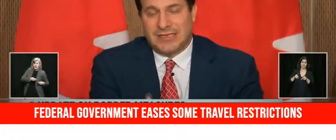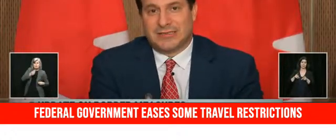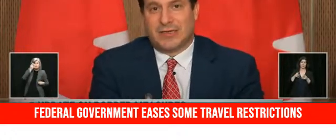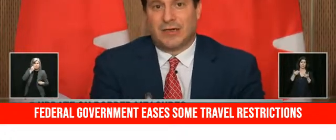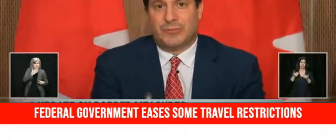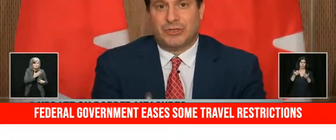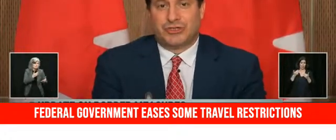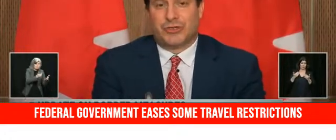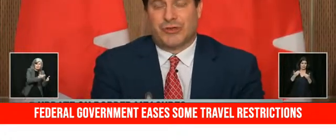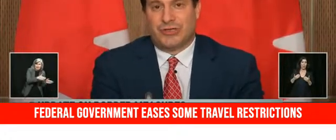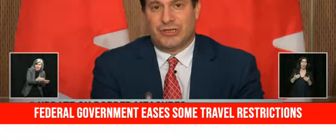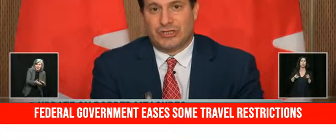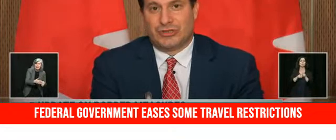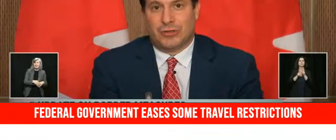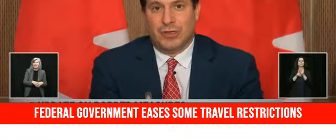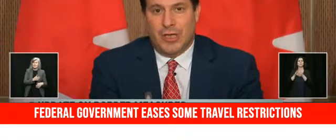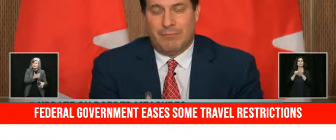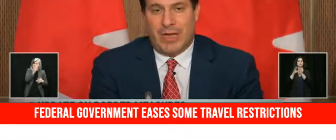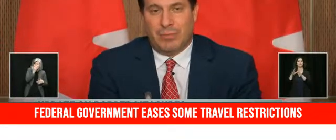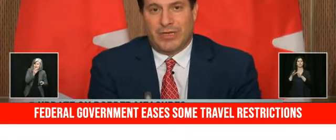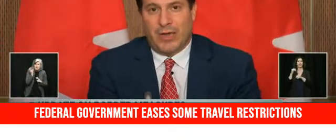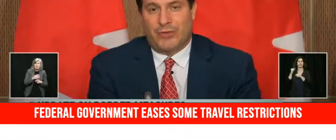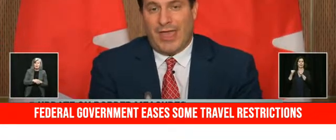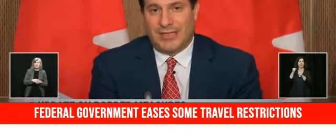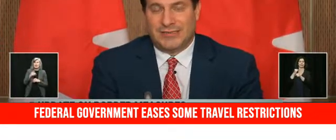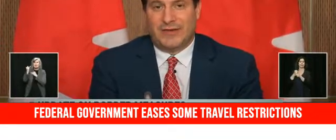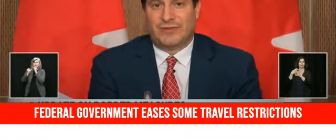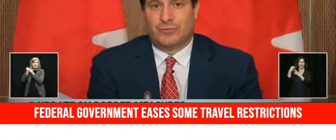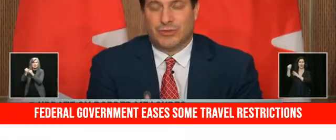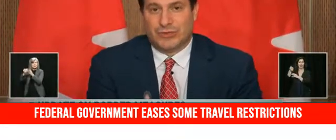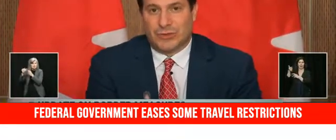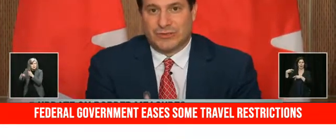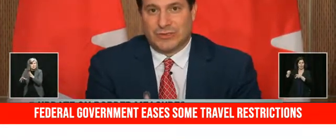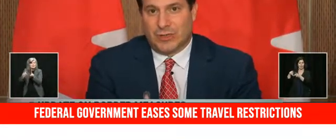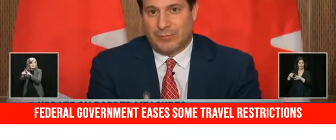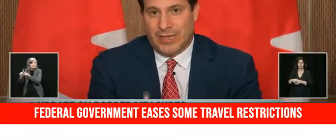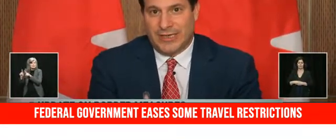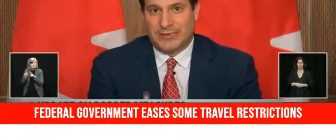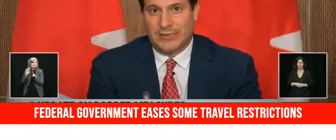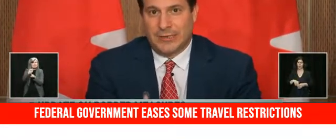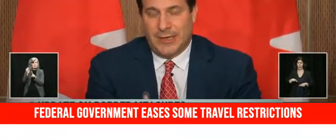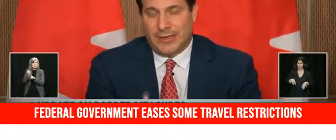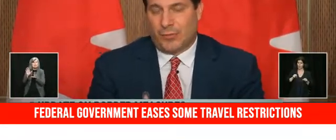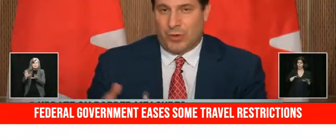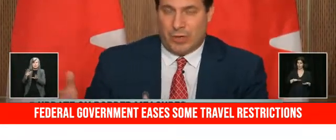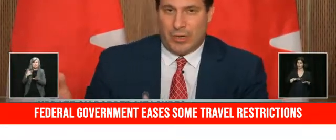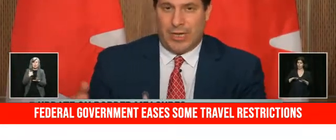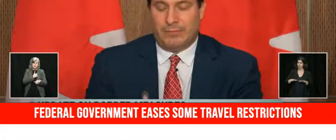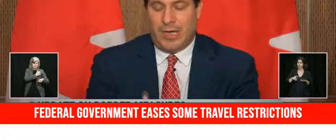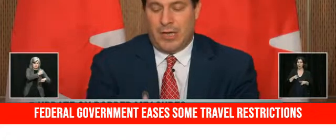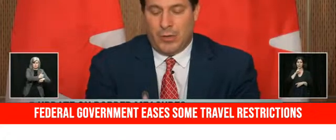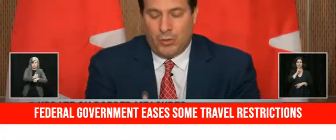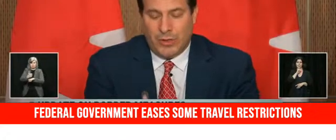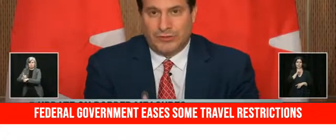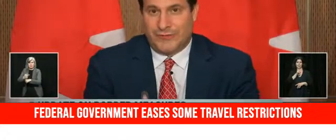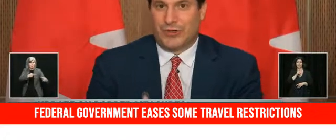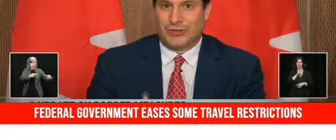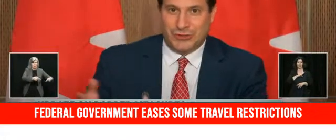that is necessary to be sure that the additional public health and safety resources are in place at the border, and I will